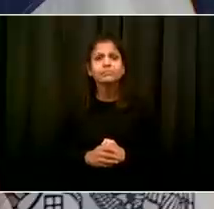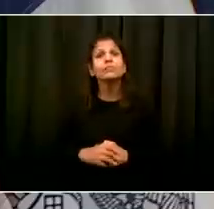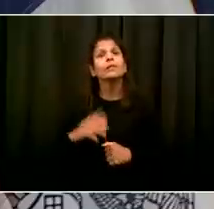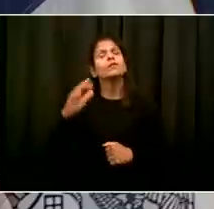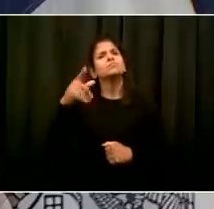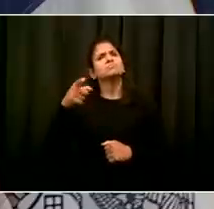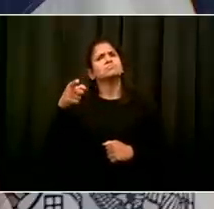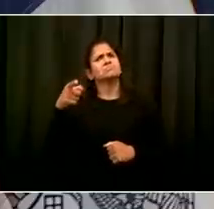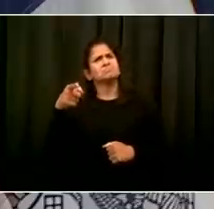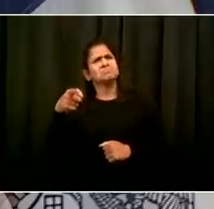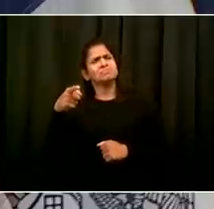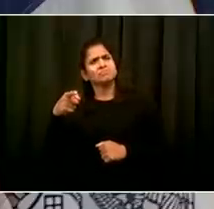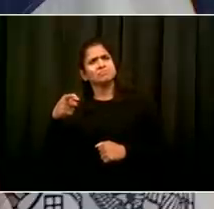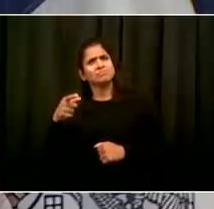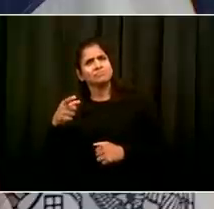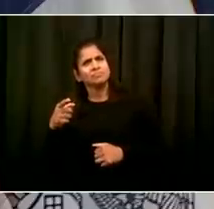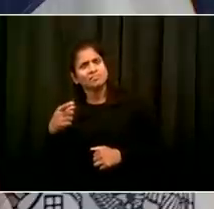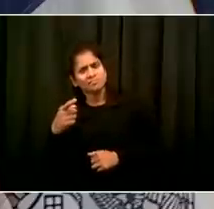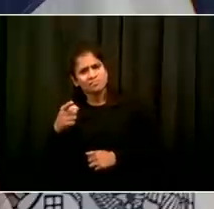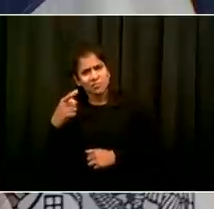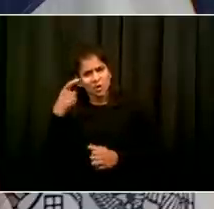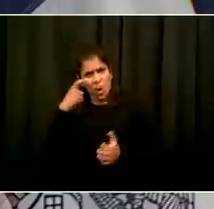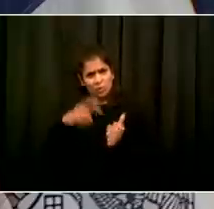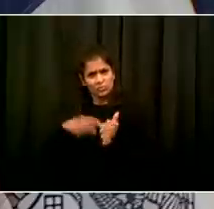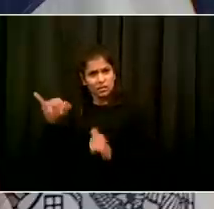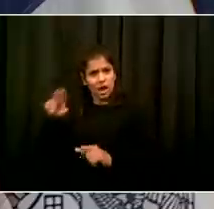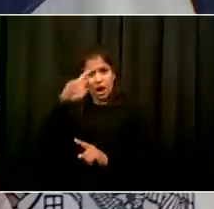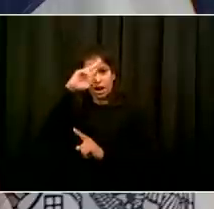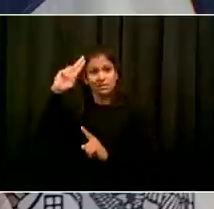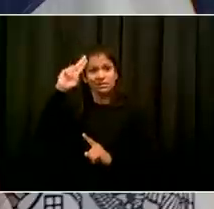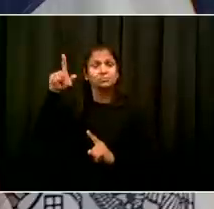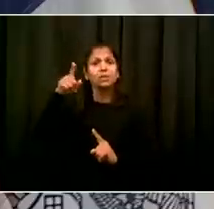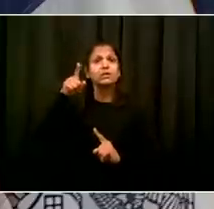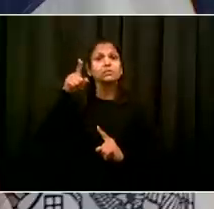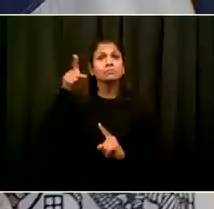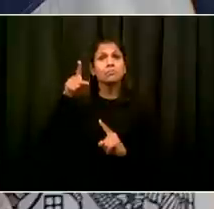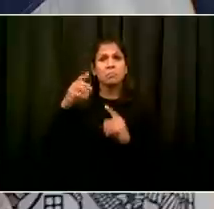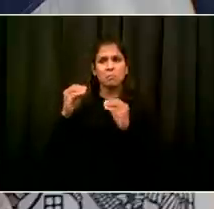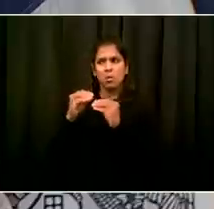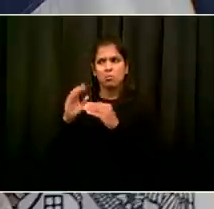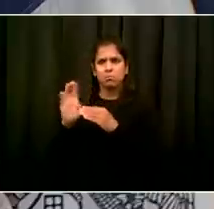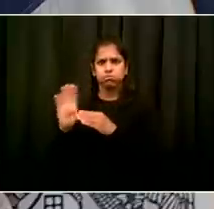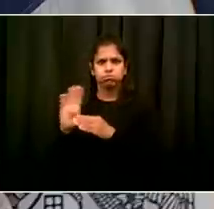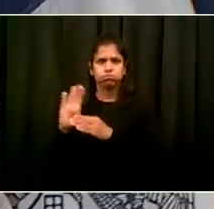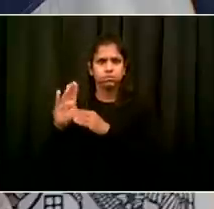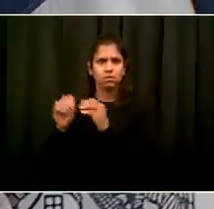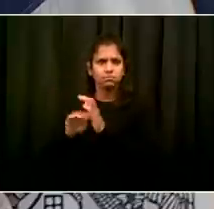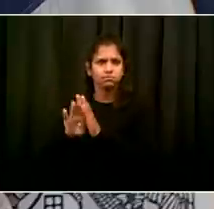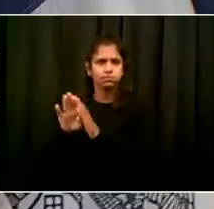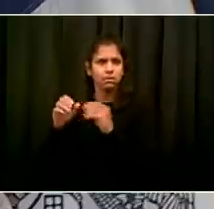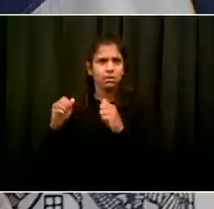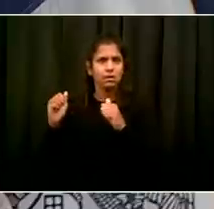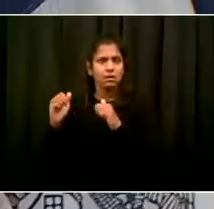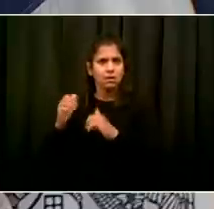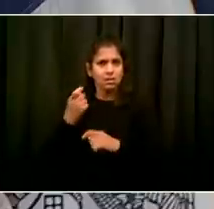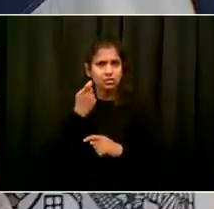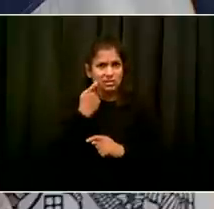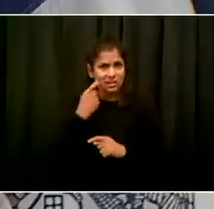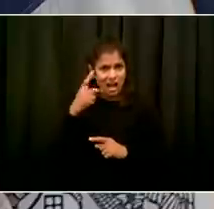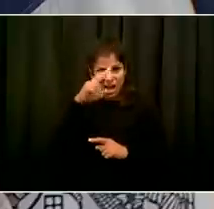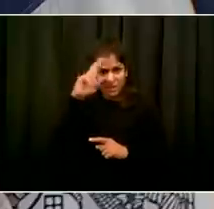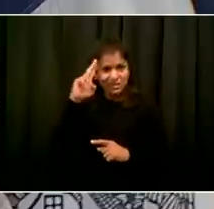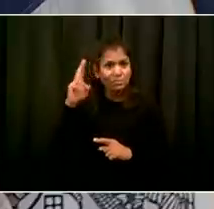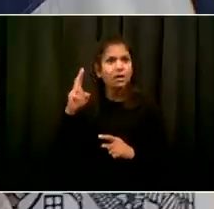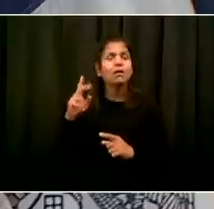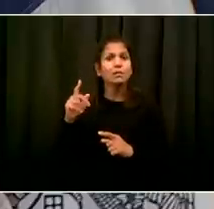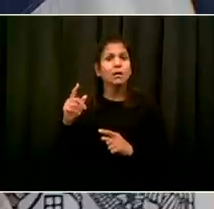prepare for a potential surge in patients? Are any of those plans being reactivated? Yeah,